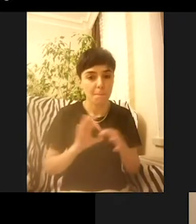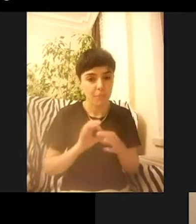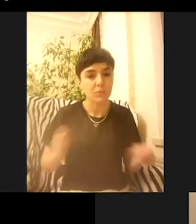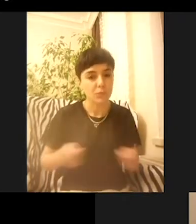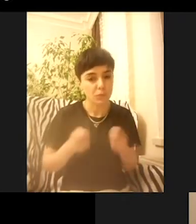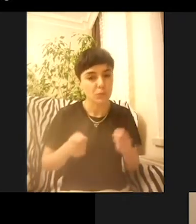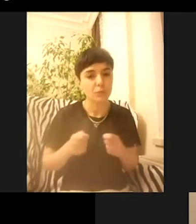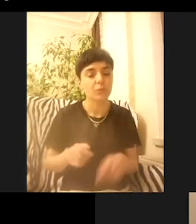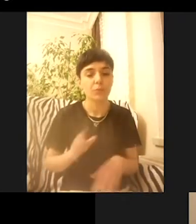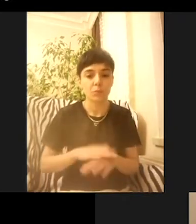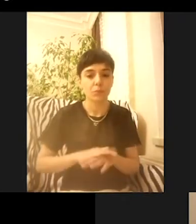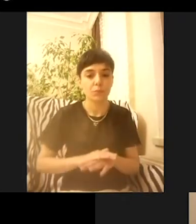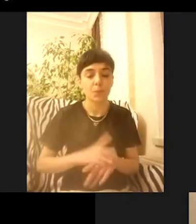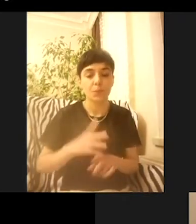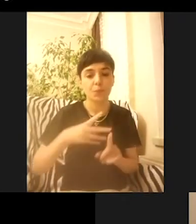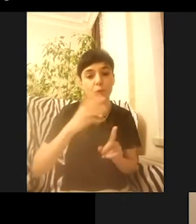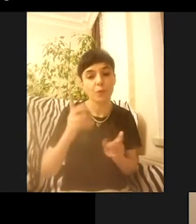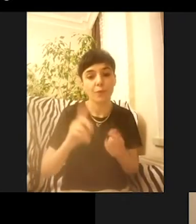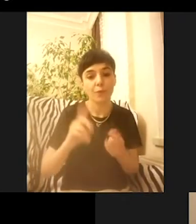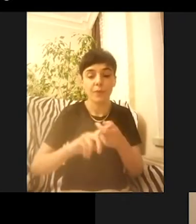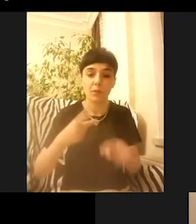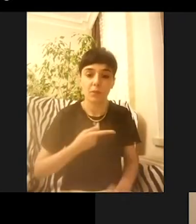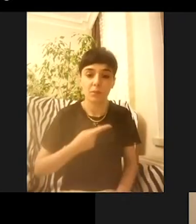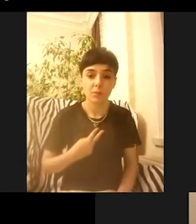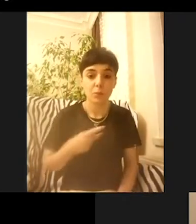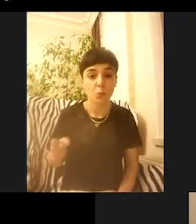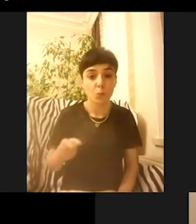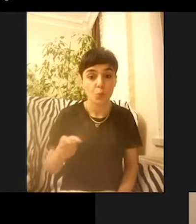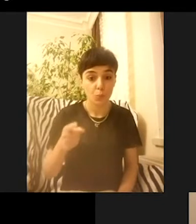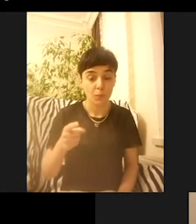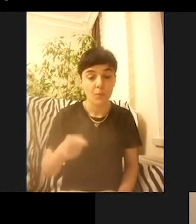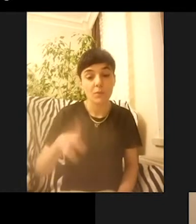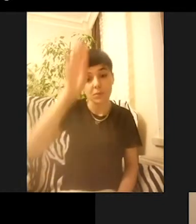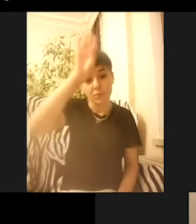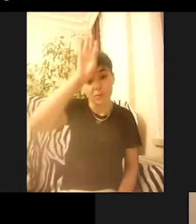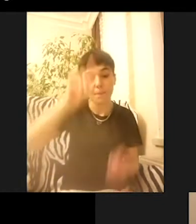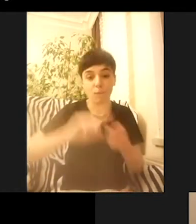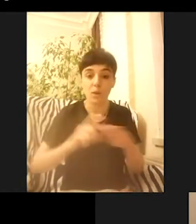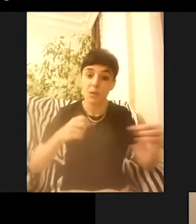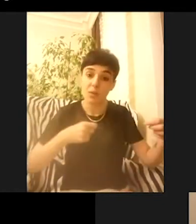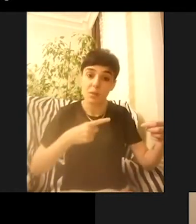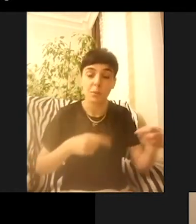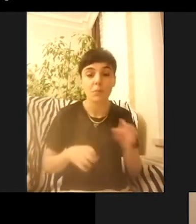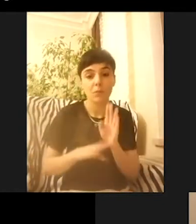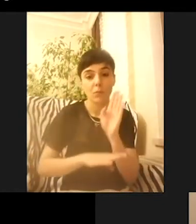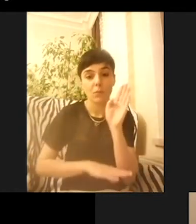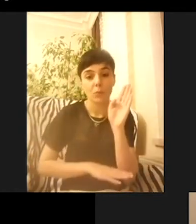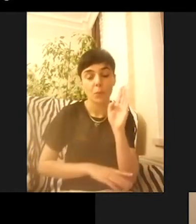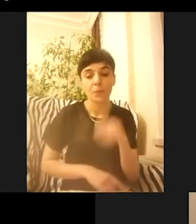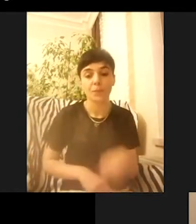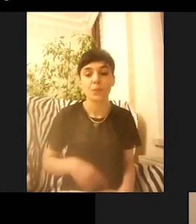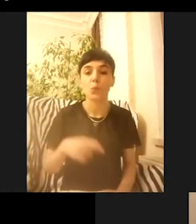and transgender Kurds living in Istanbul and Diyarbakir. I started this research actually